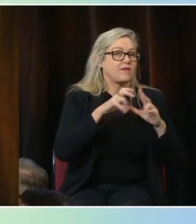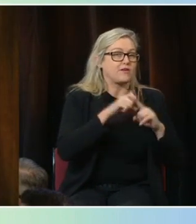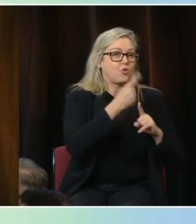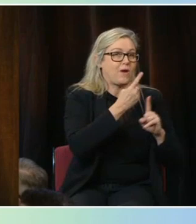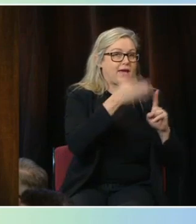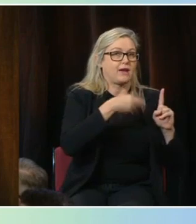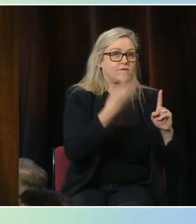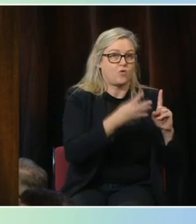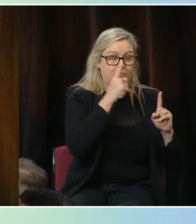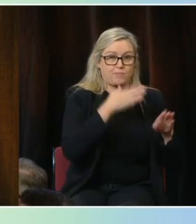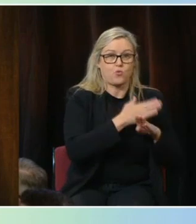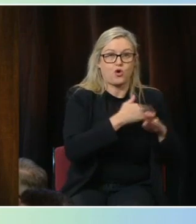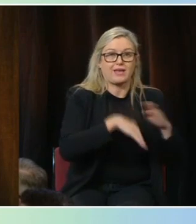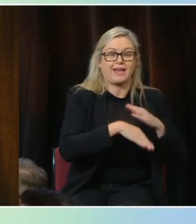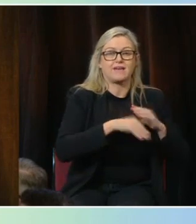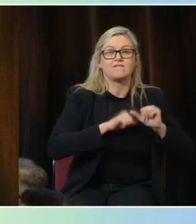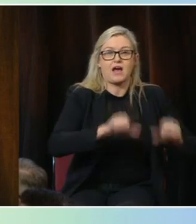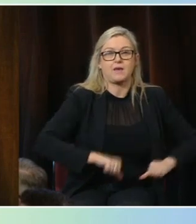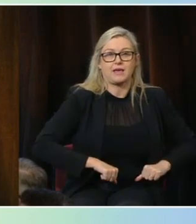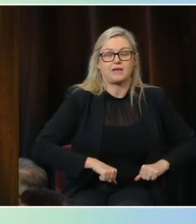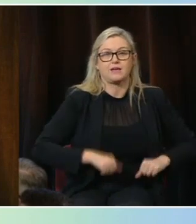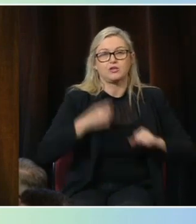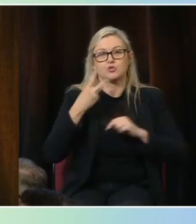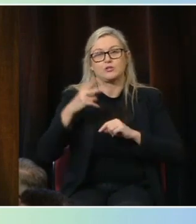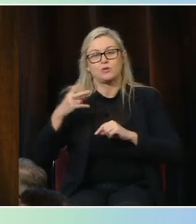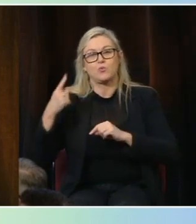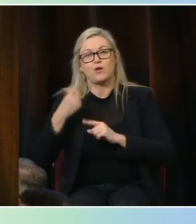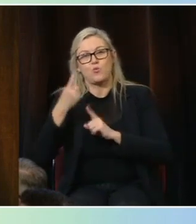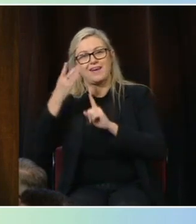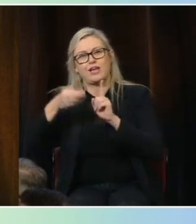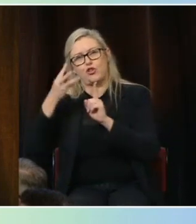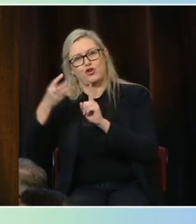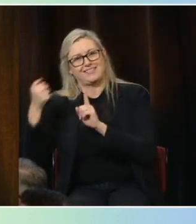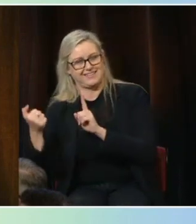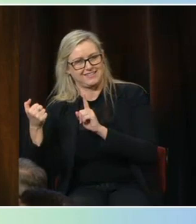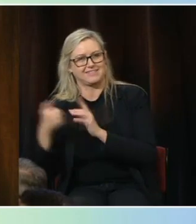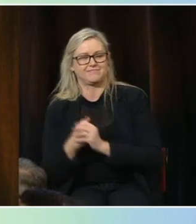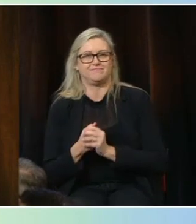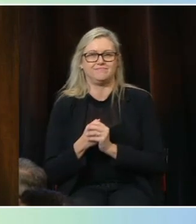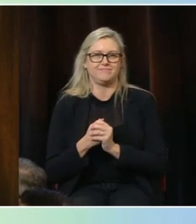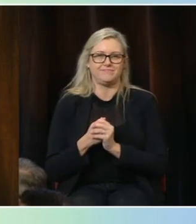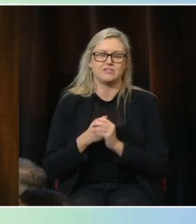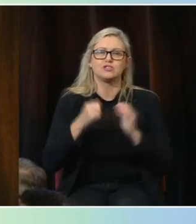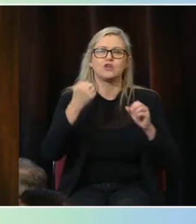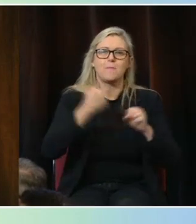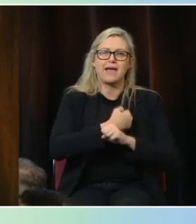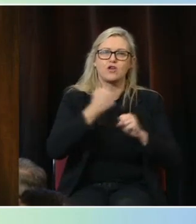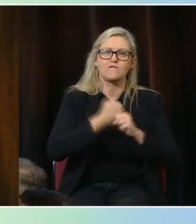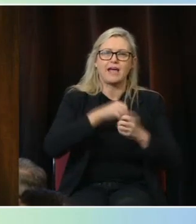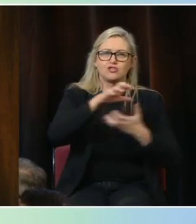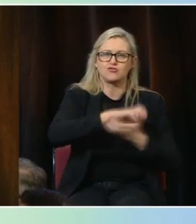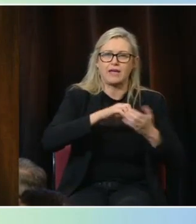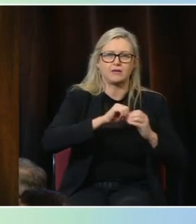agriculture by 2020 it was 1 in 36. manufacturing began its long decline as an employer in the